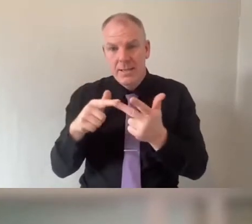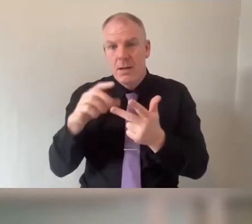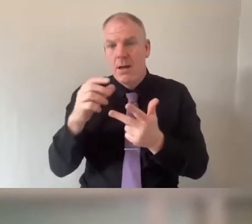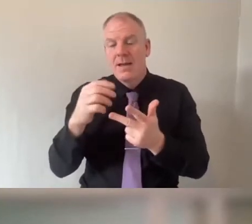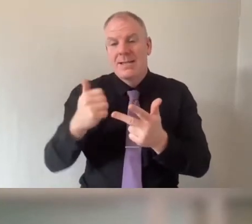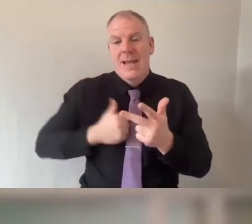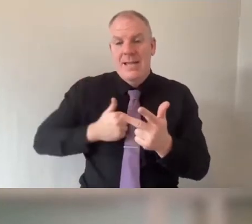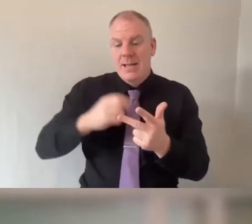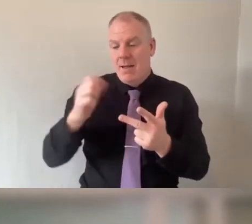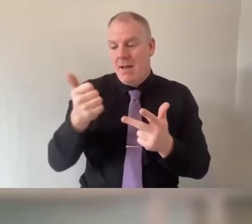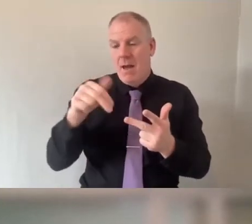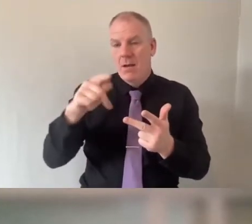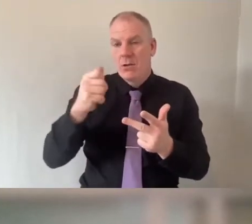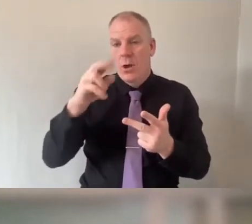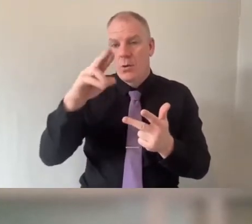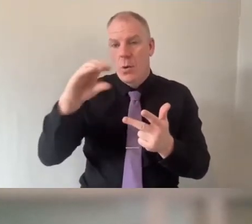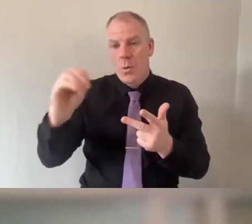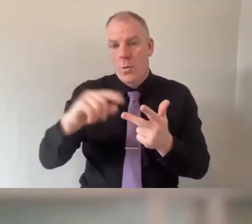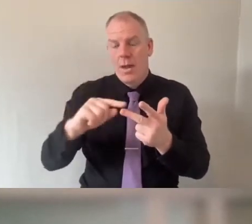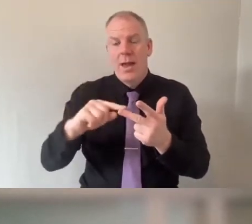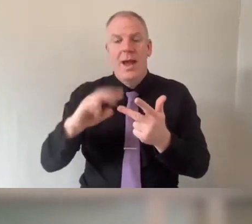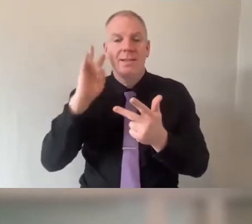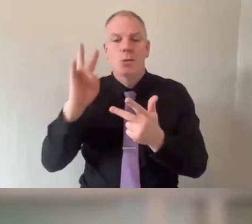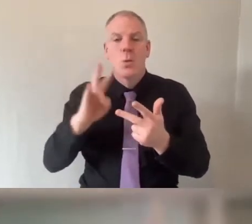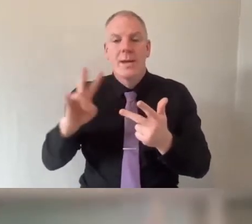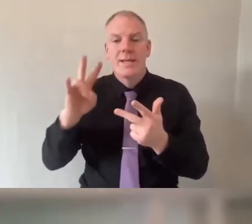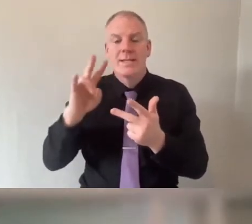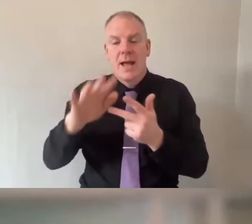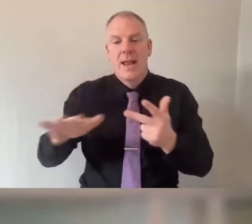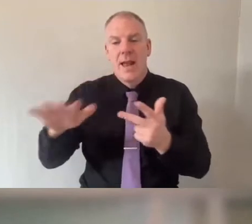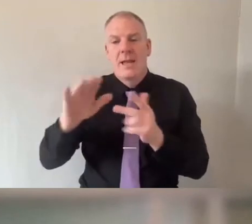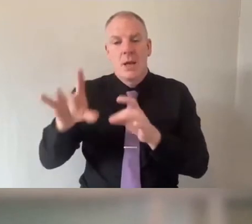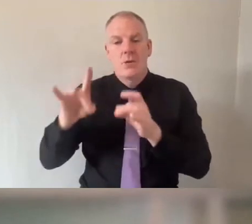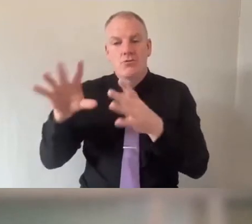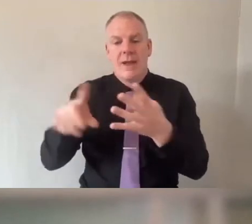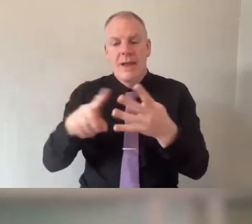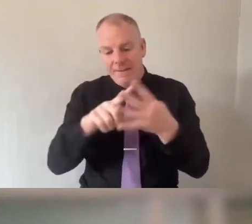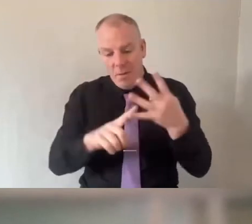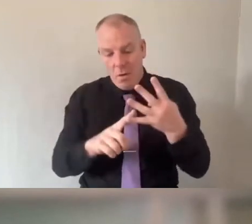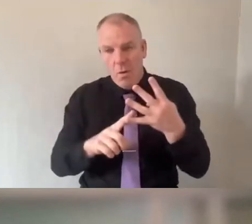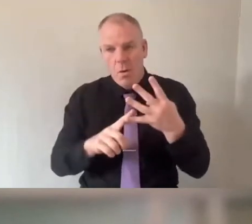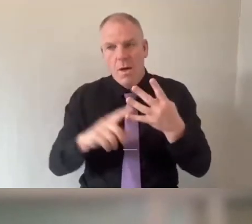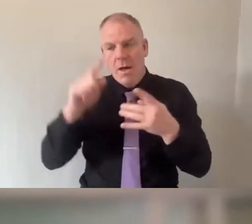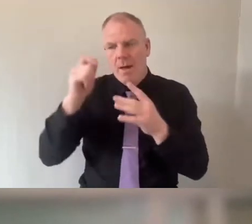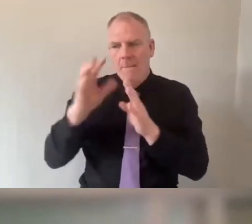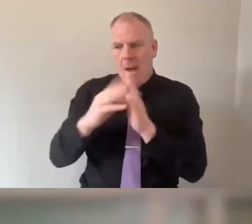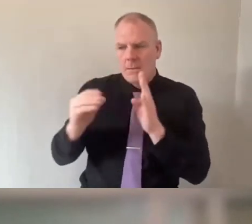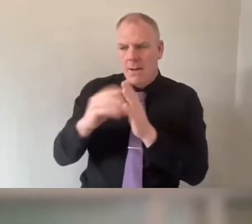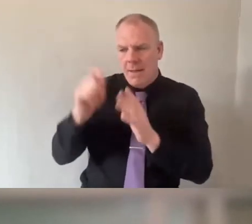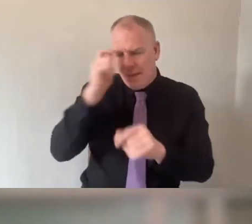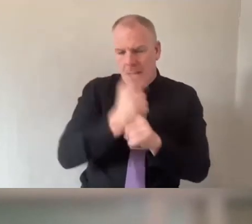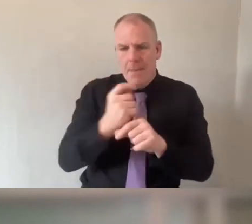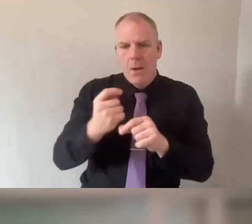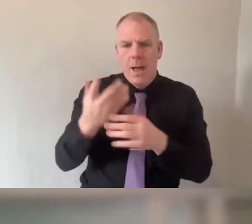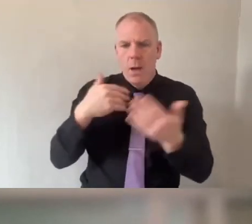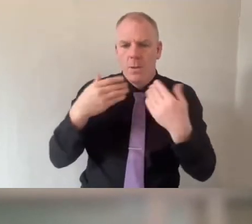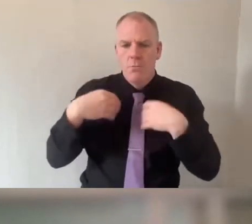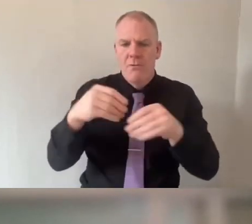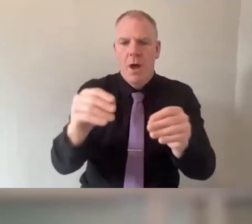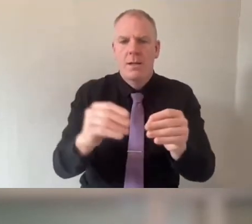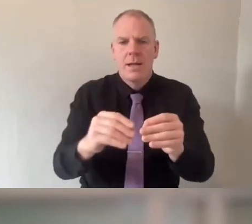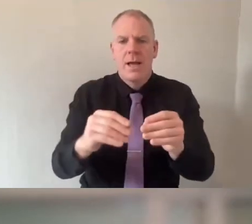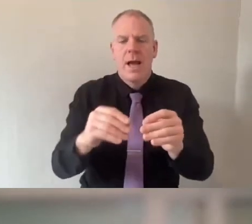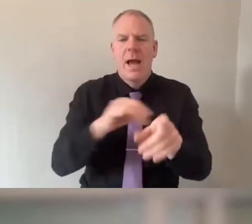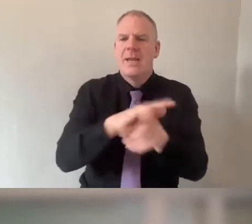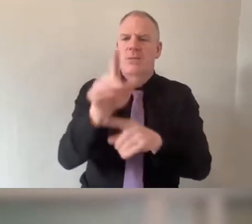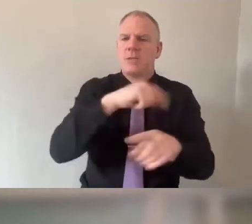Canada, and Queensland, Australia. And that's informing our thinking about how we move forward and influencing these new qualifications that